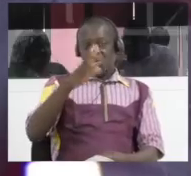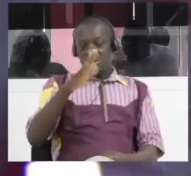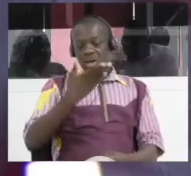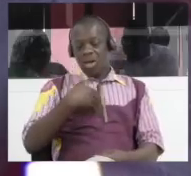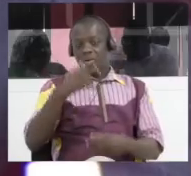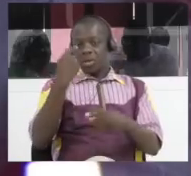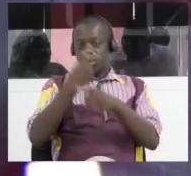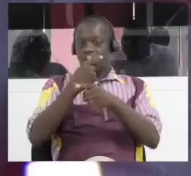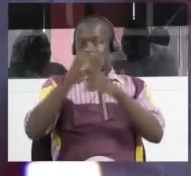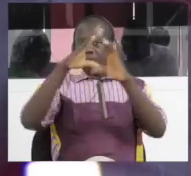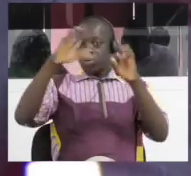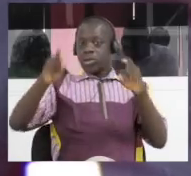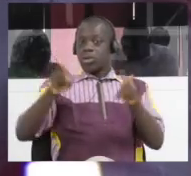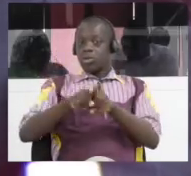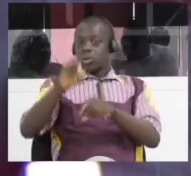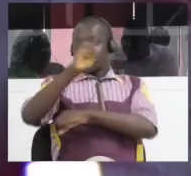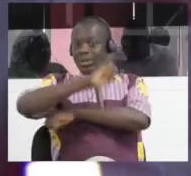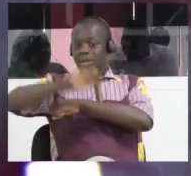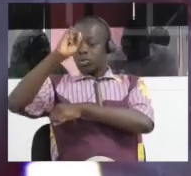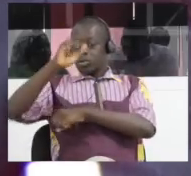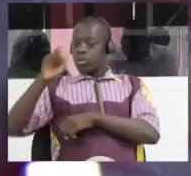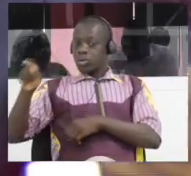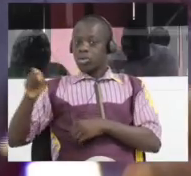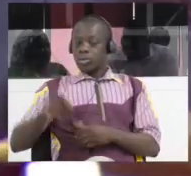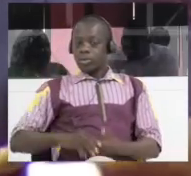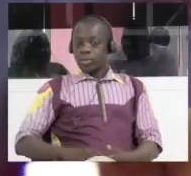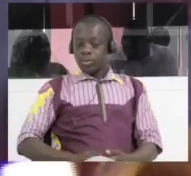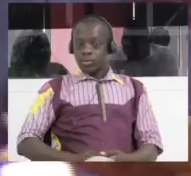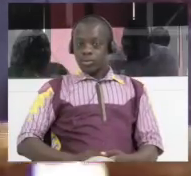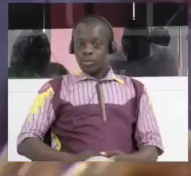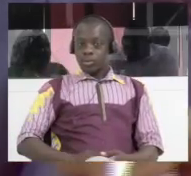was there any Gambian officer who was senior to you?